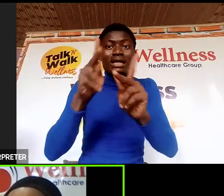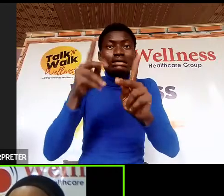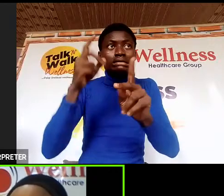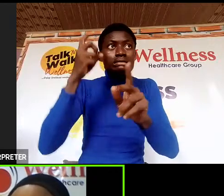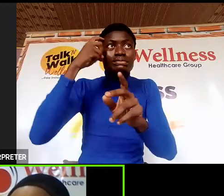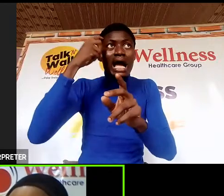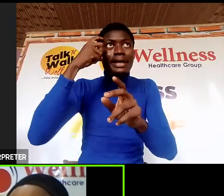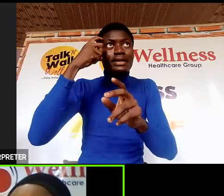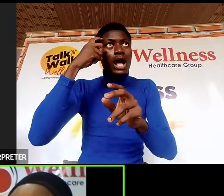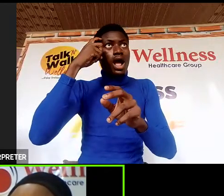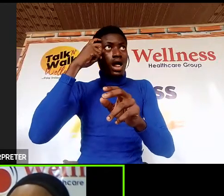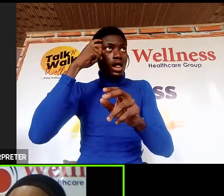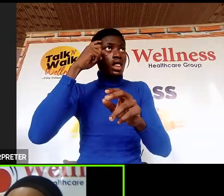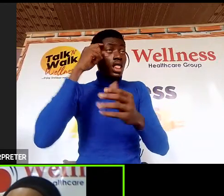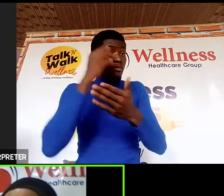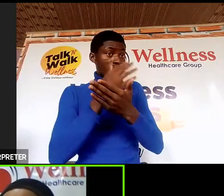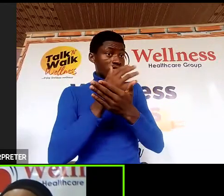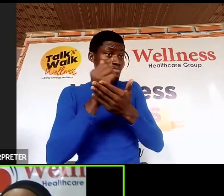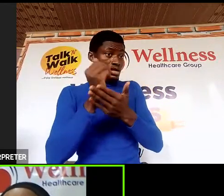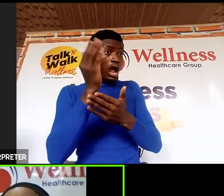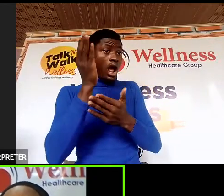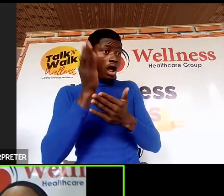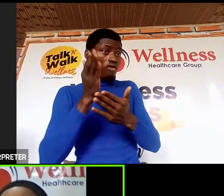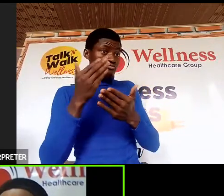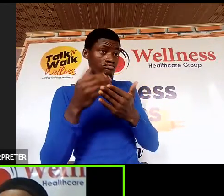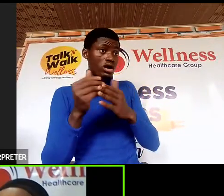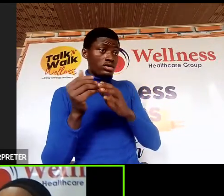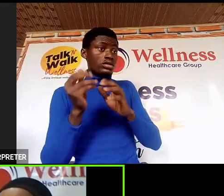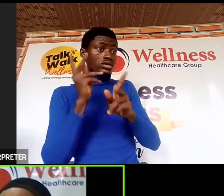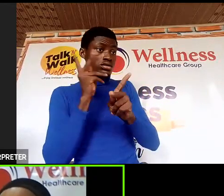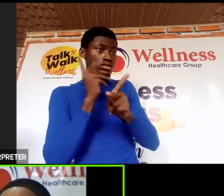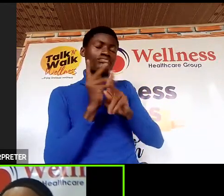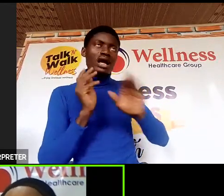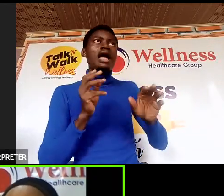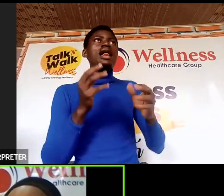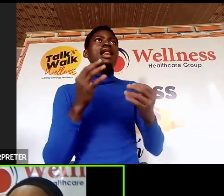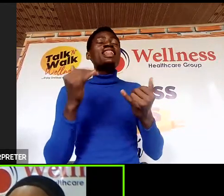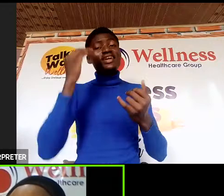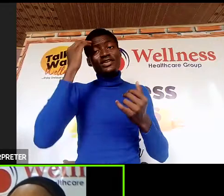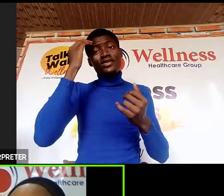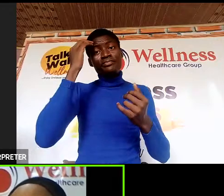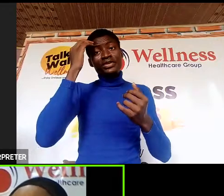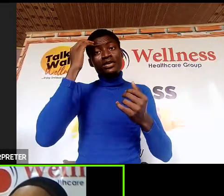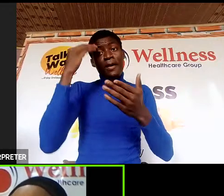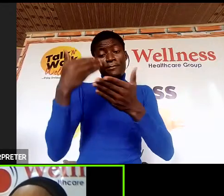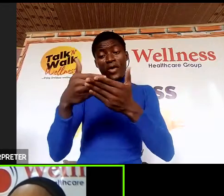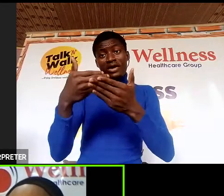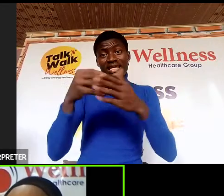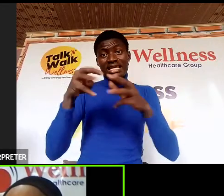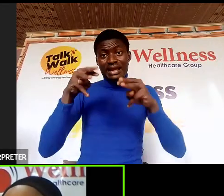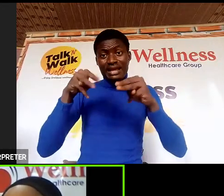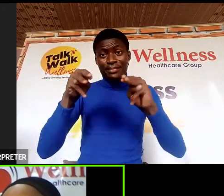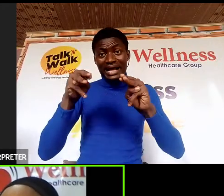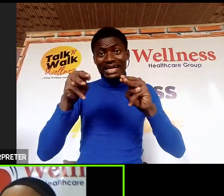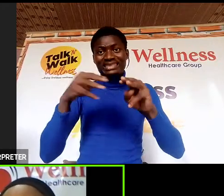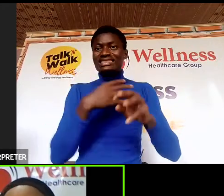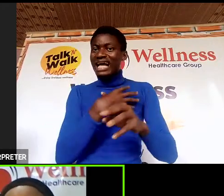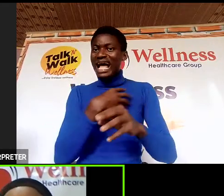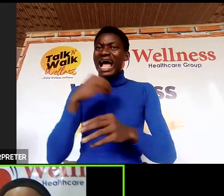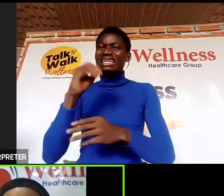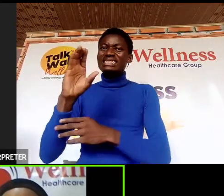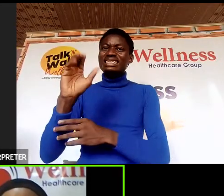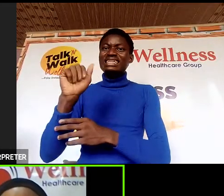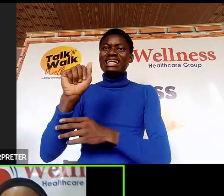and capital market? I remember this. I said, yes. He said, yes, the rich send their money to money market and capital market and business market. And when the